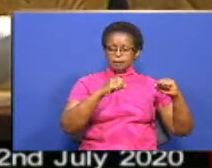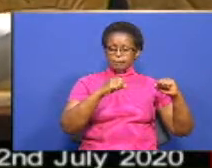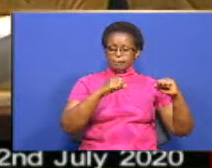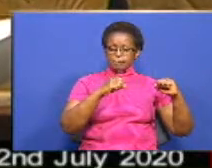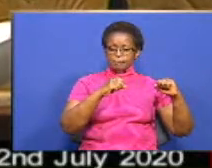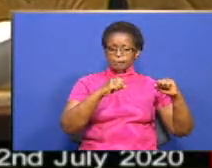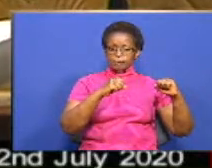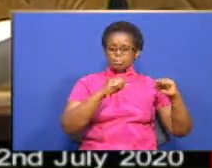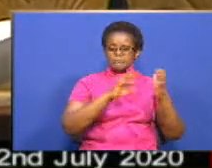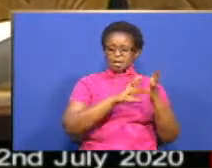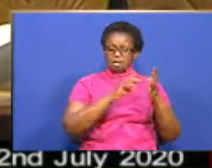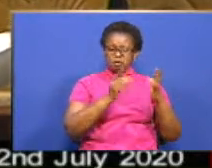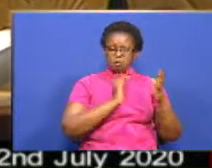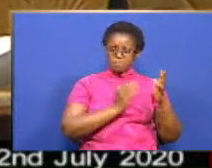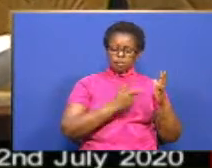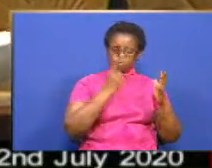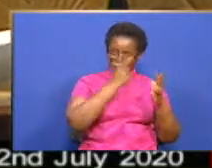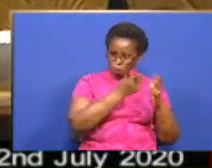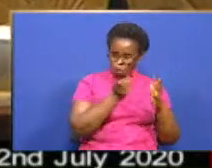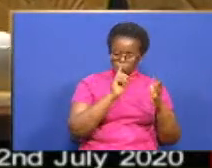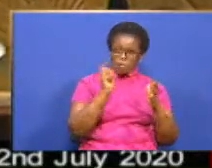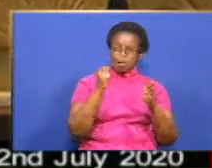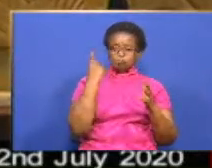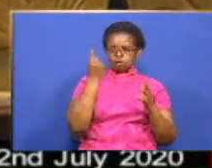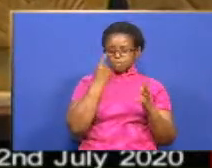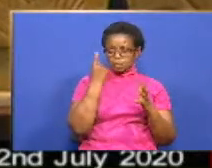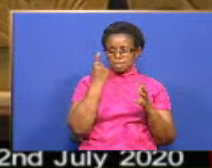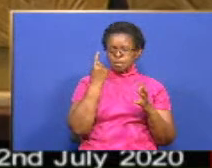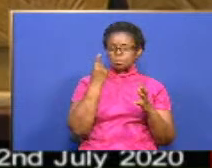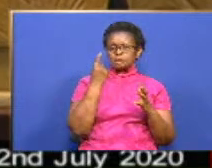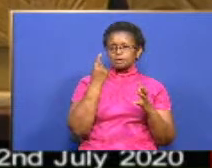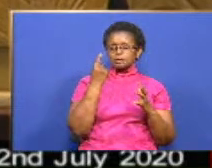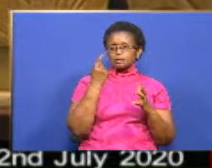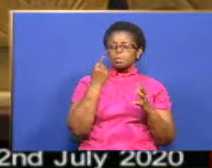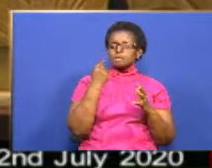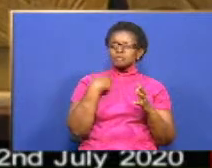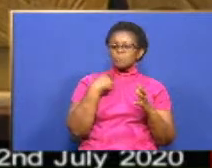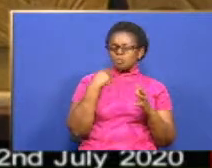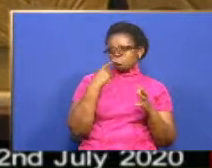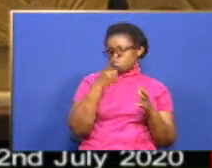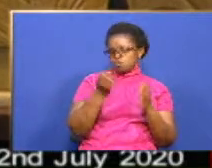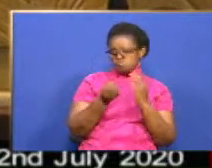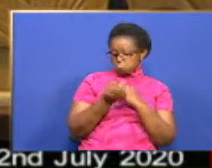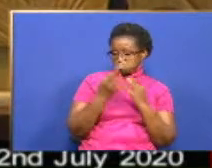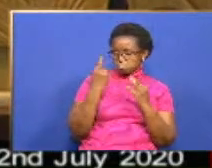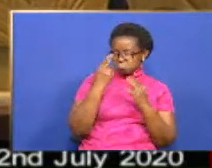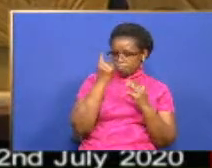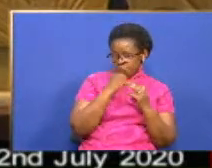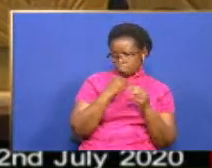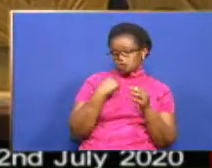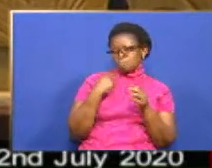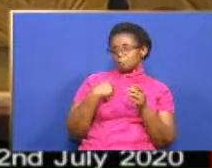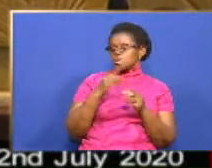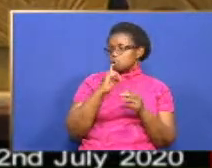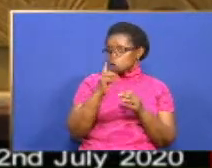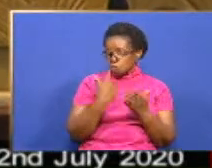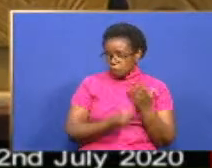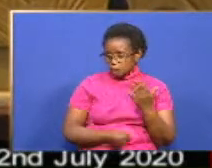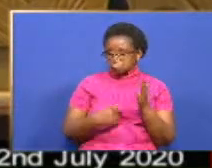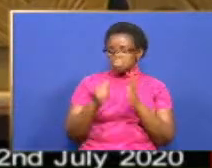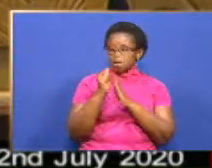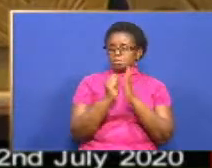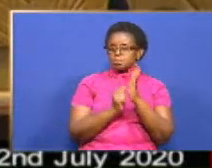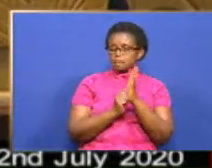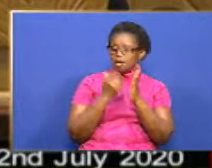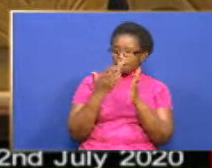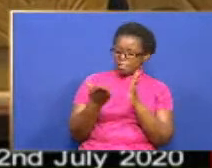by the committee of the whole House. But for the reasons stated, I therefore order that business appearing as under